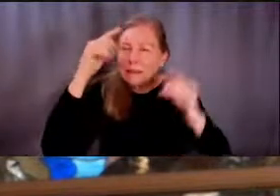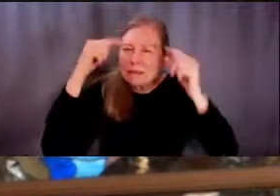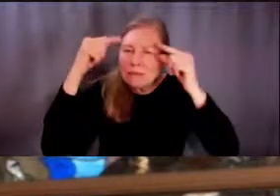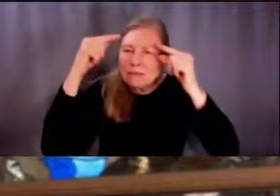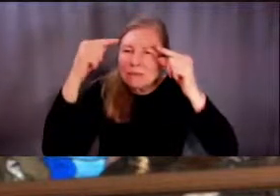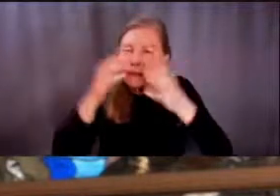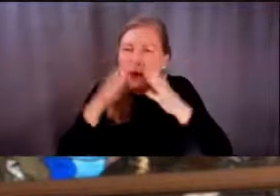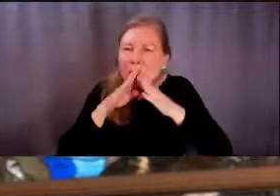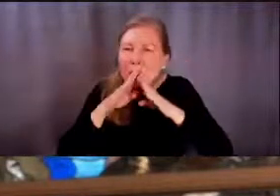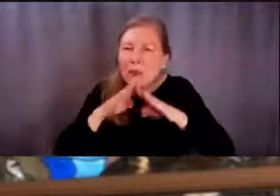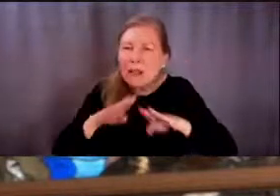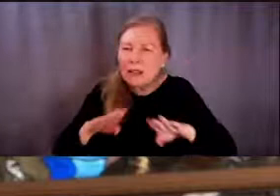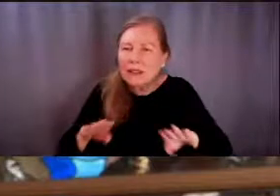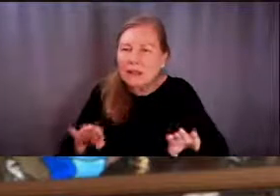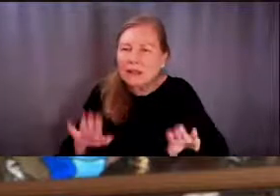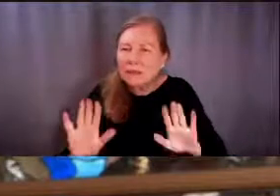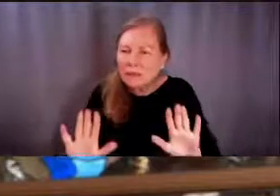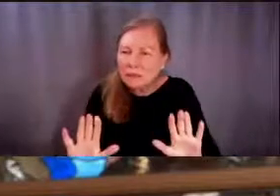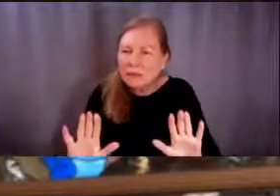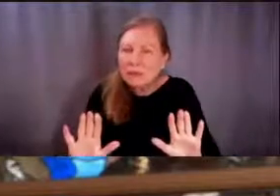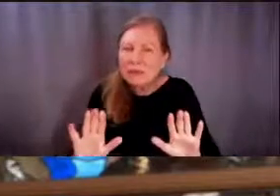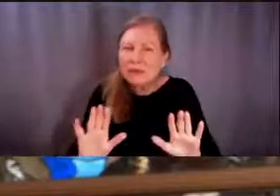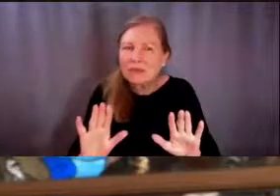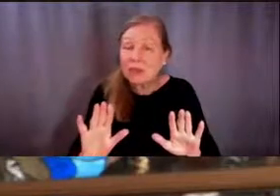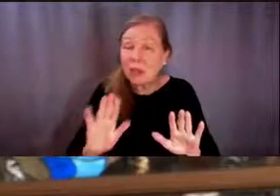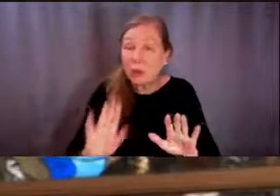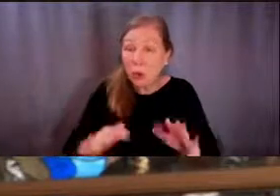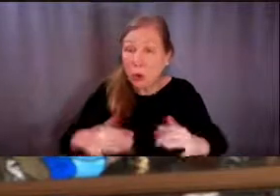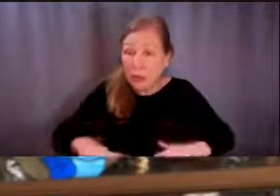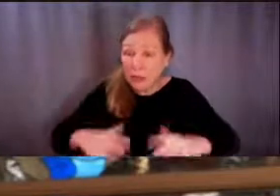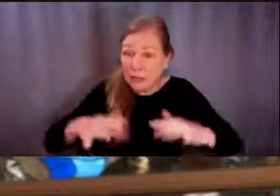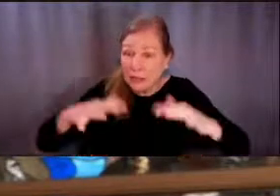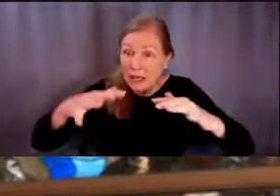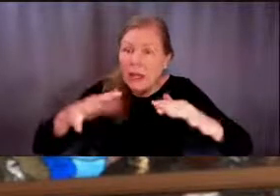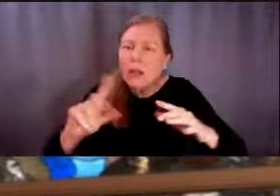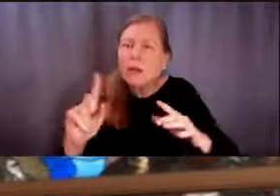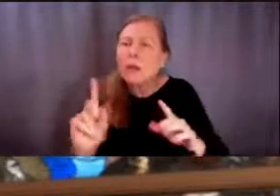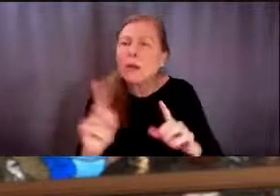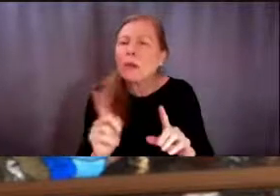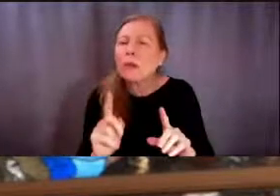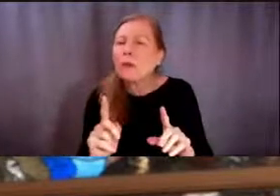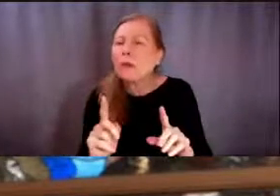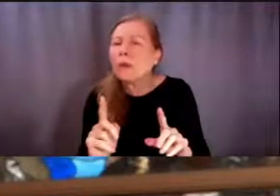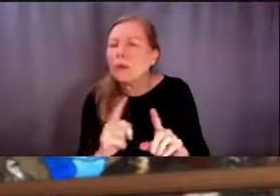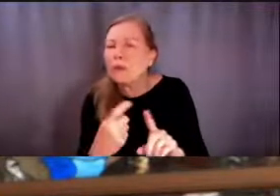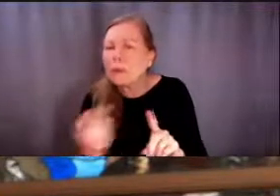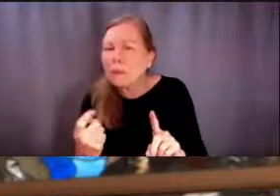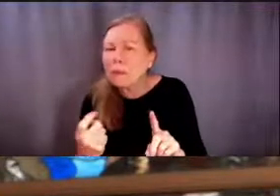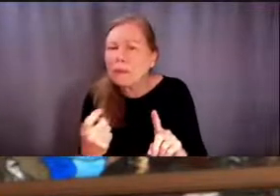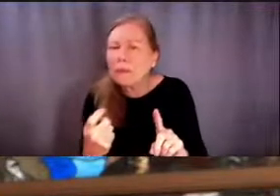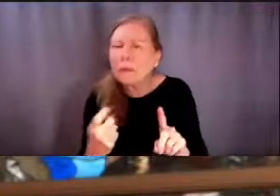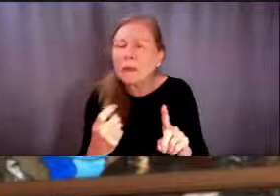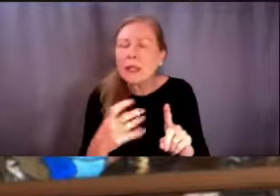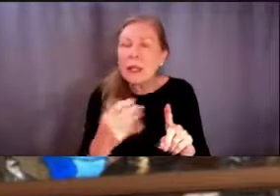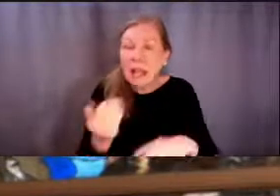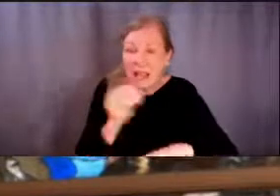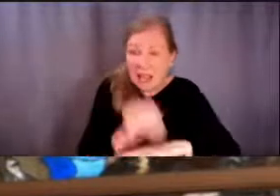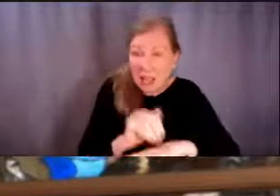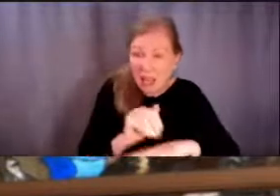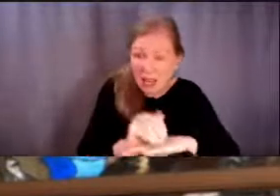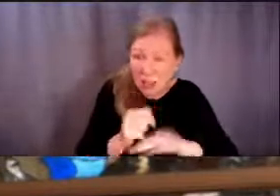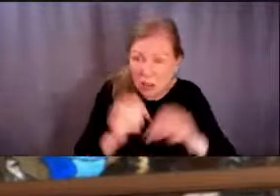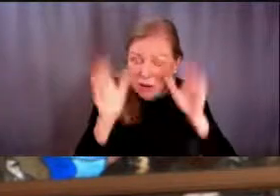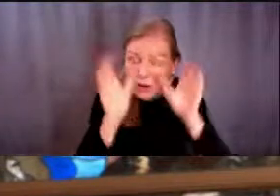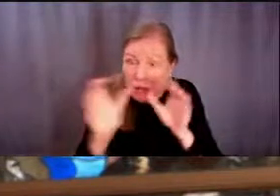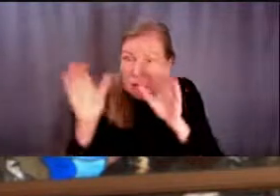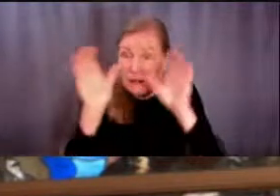source of your anxiety right now in life? What is it that's keeping you up at night, wringing your hands